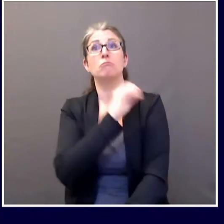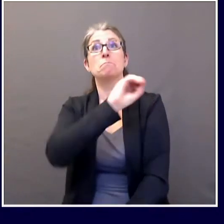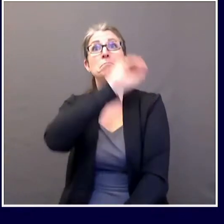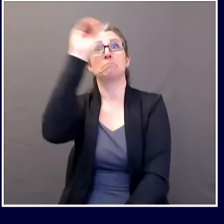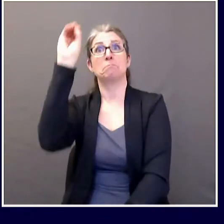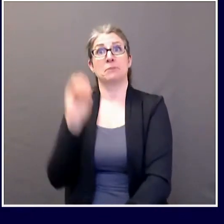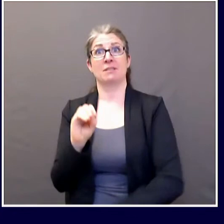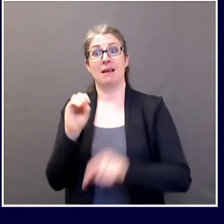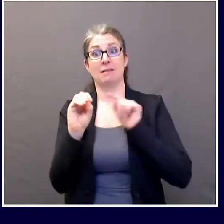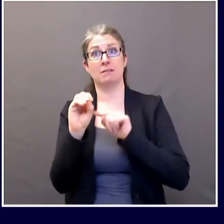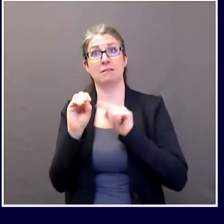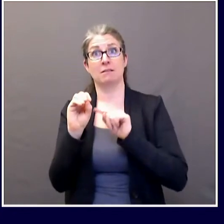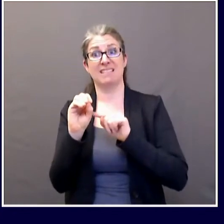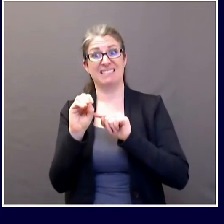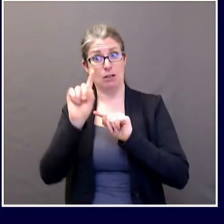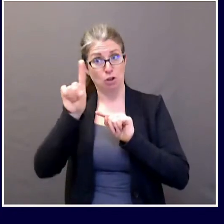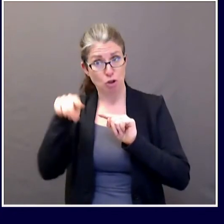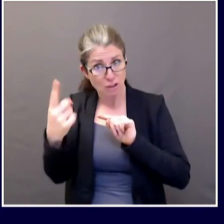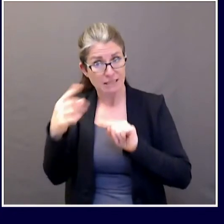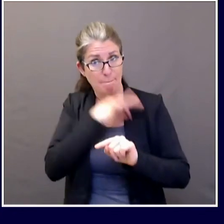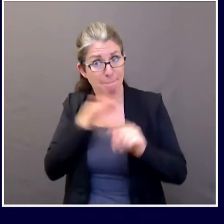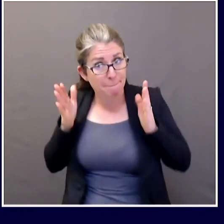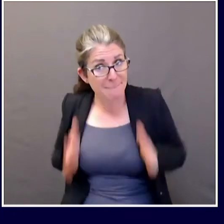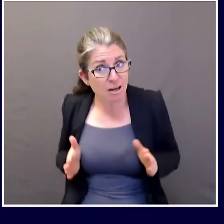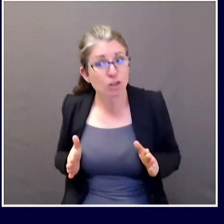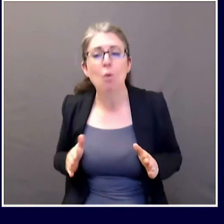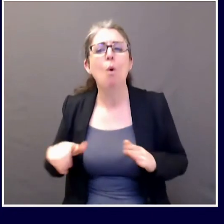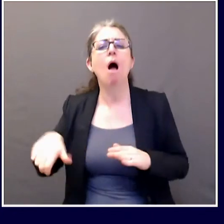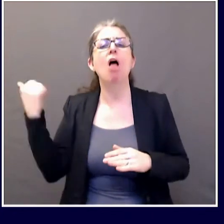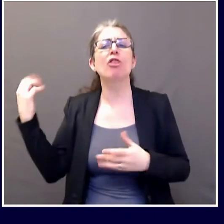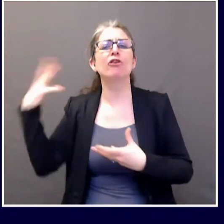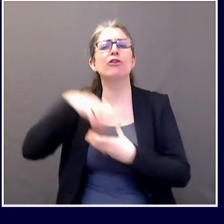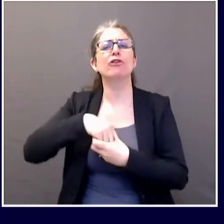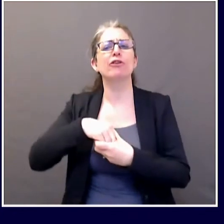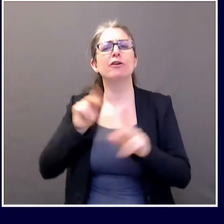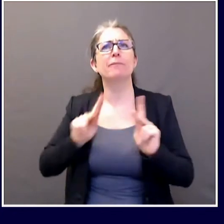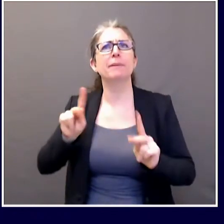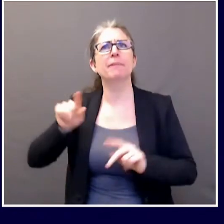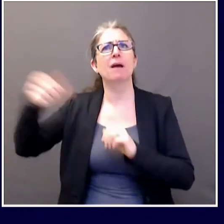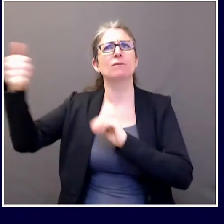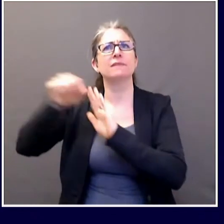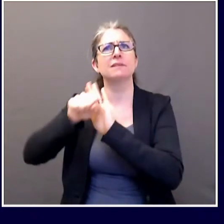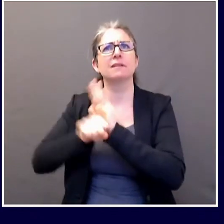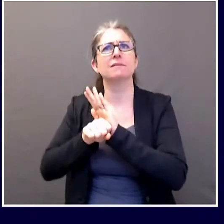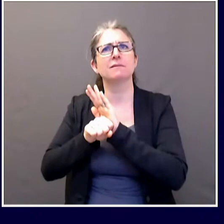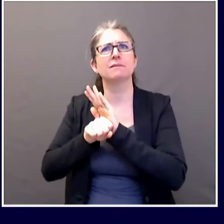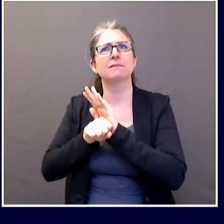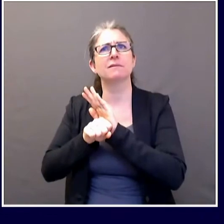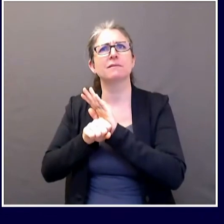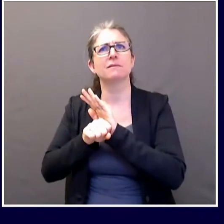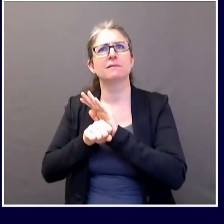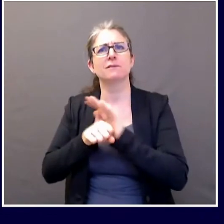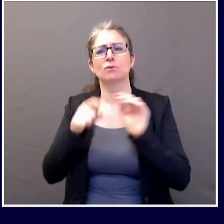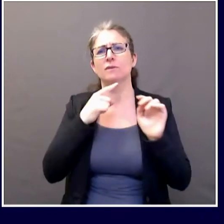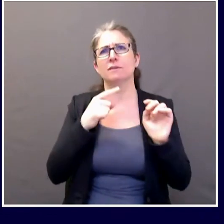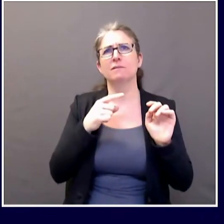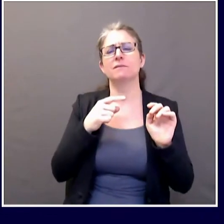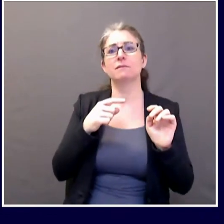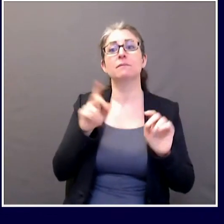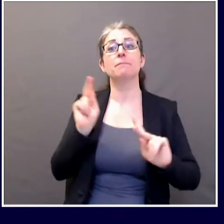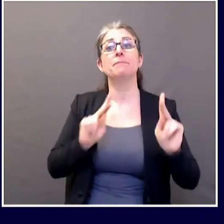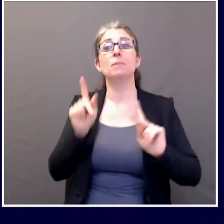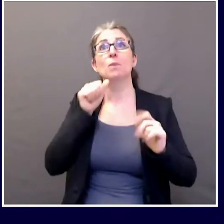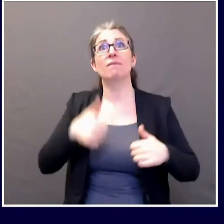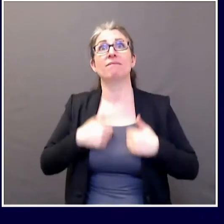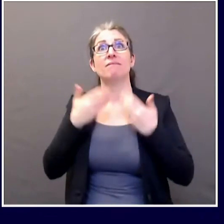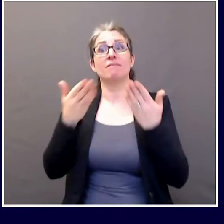the census number, 1,344,000. Great. And I have a couple of questions from listeners.